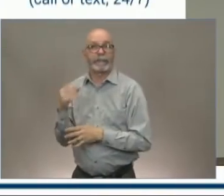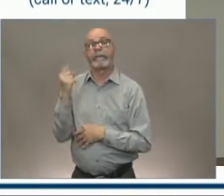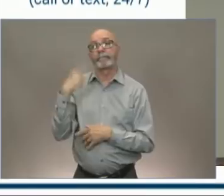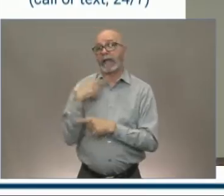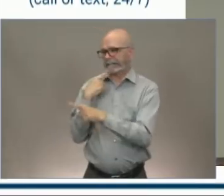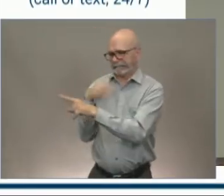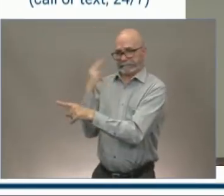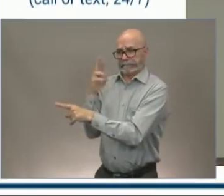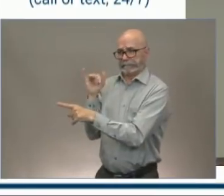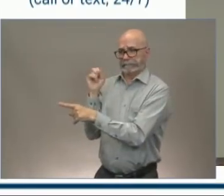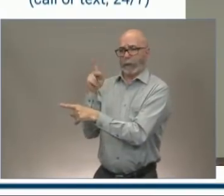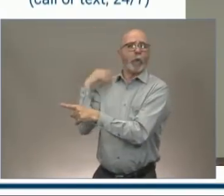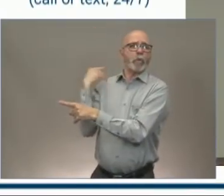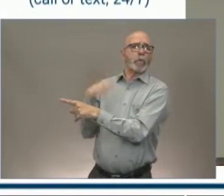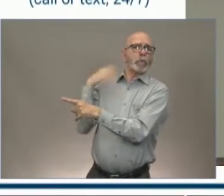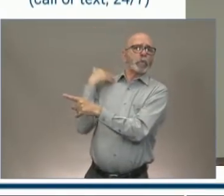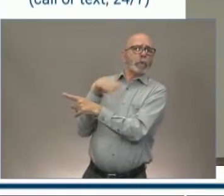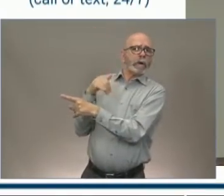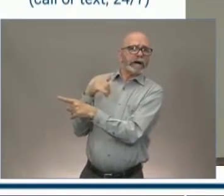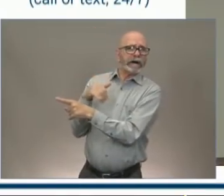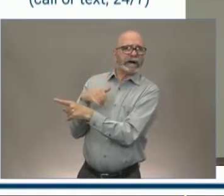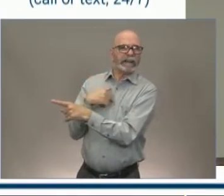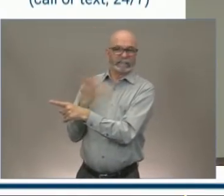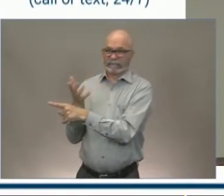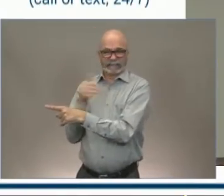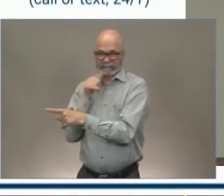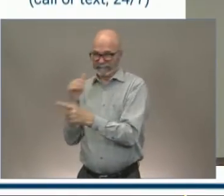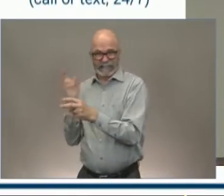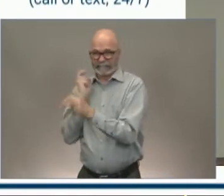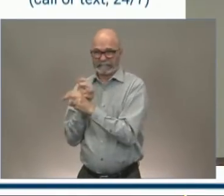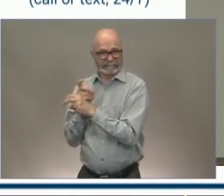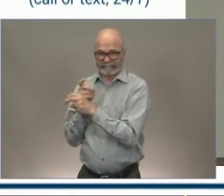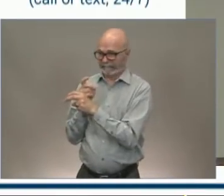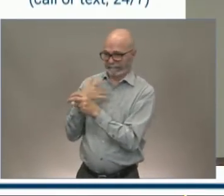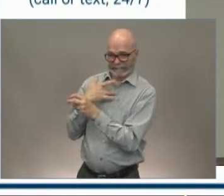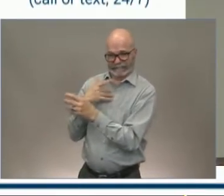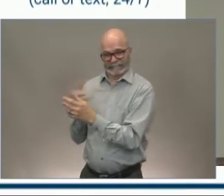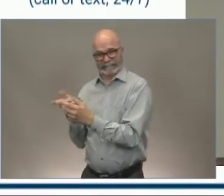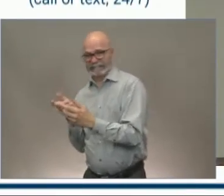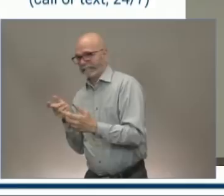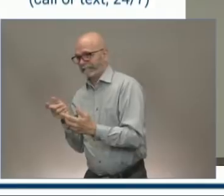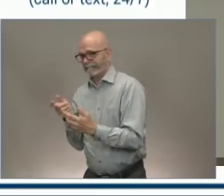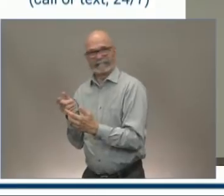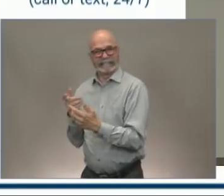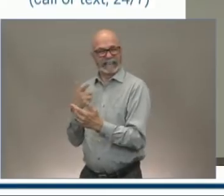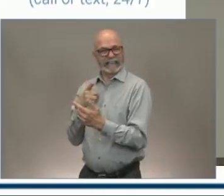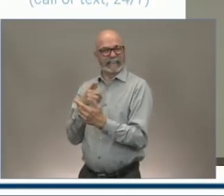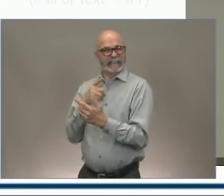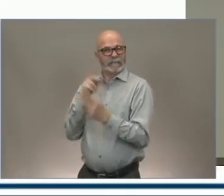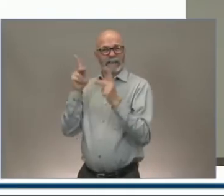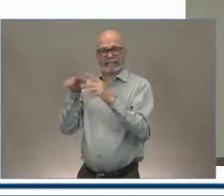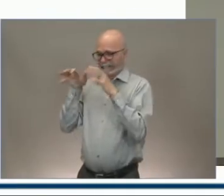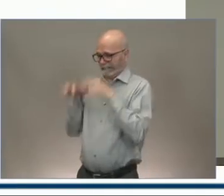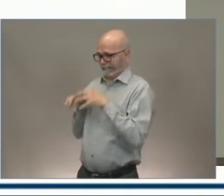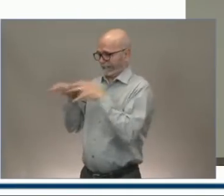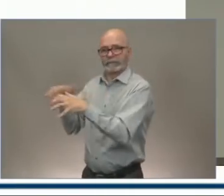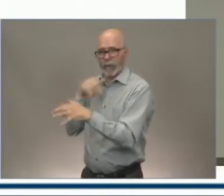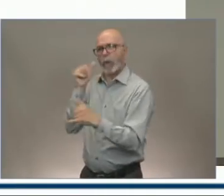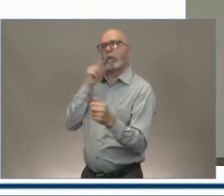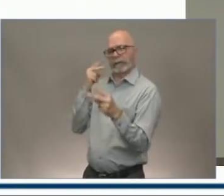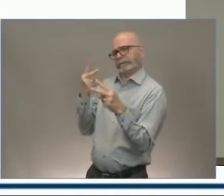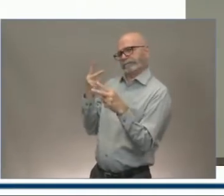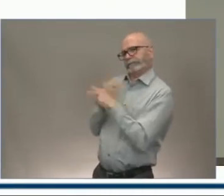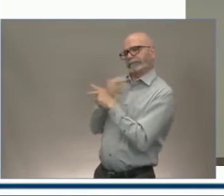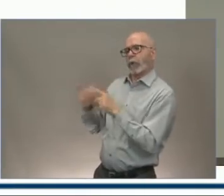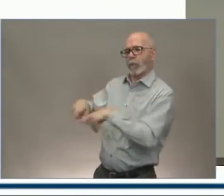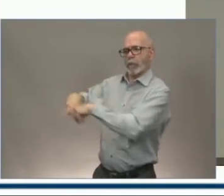living conditions that it's not easy to access them in large numbers. We will get to them as quickly as possible, but we're building